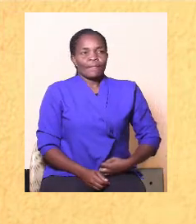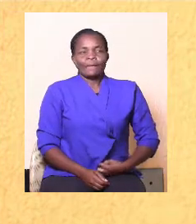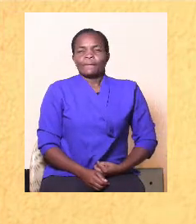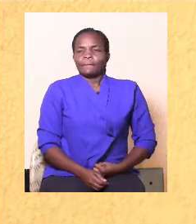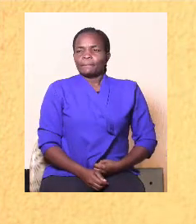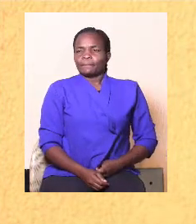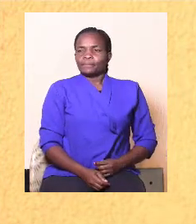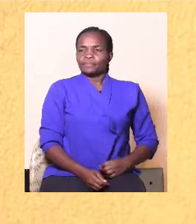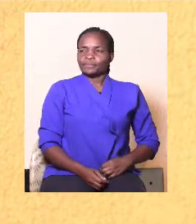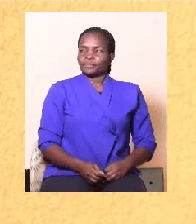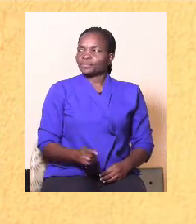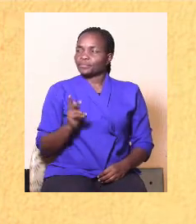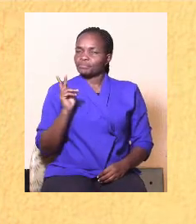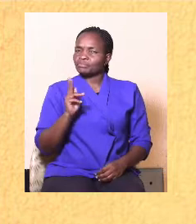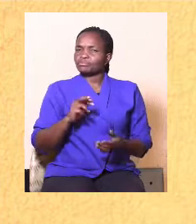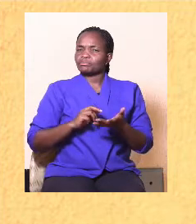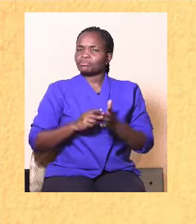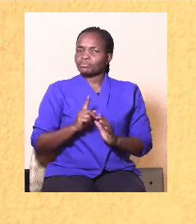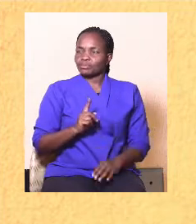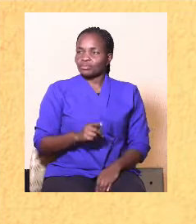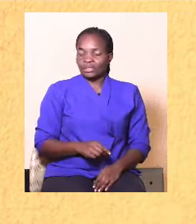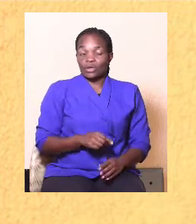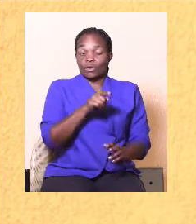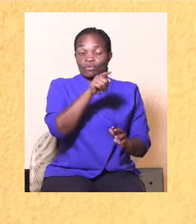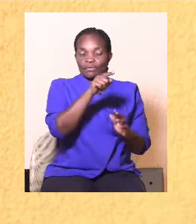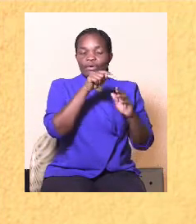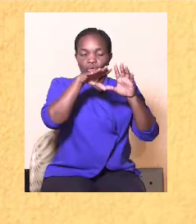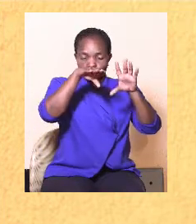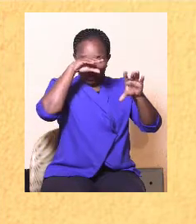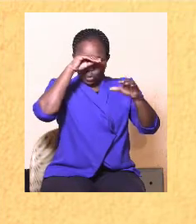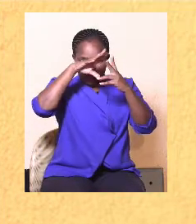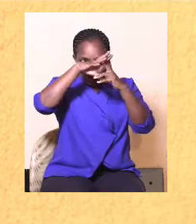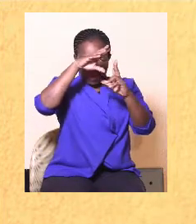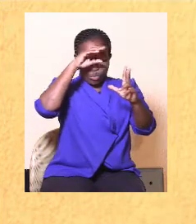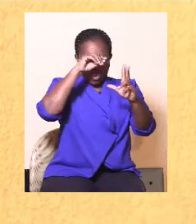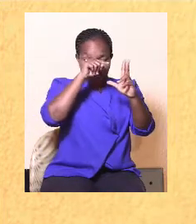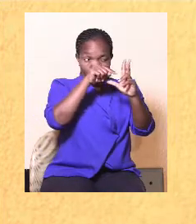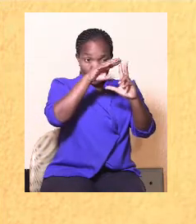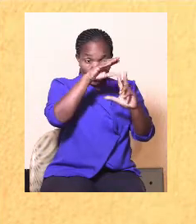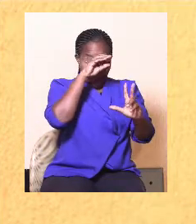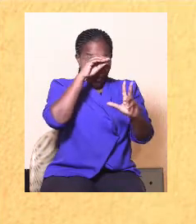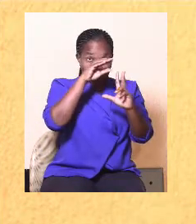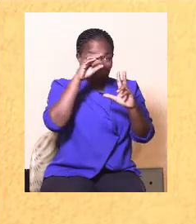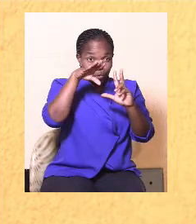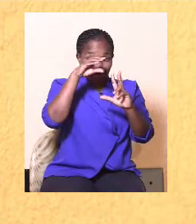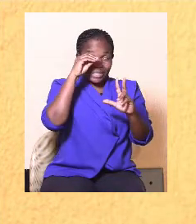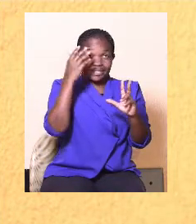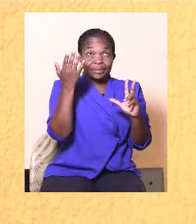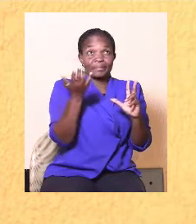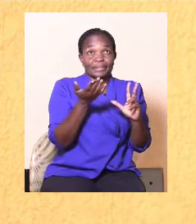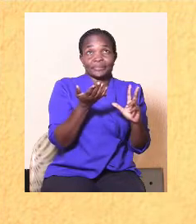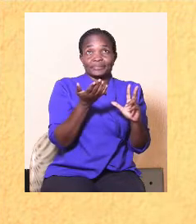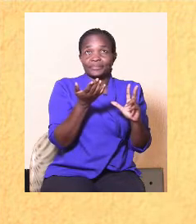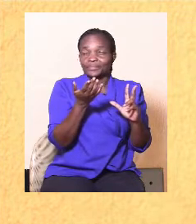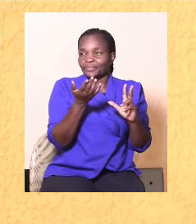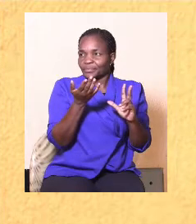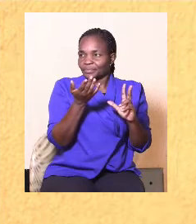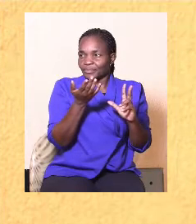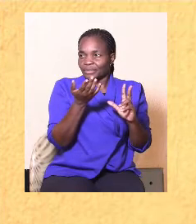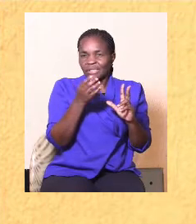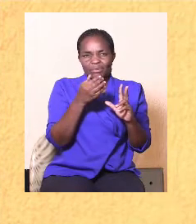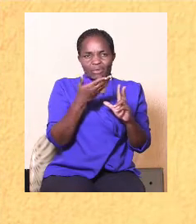It also means if you are a student, or if you are a student still, you